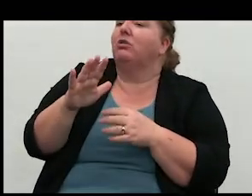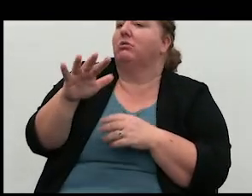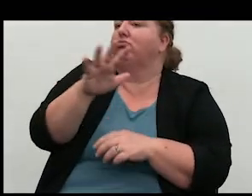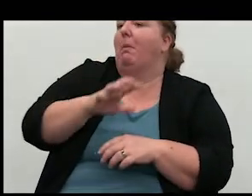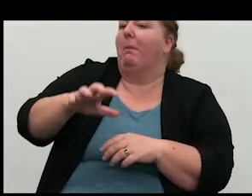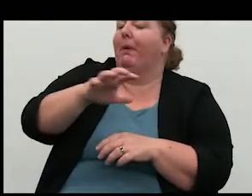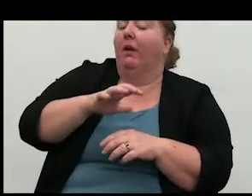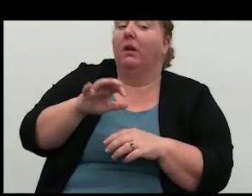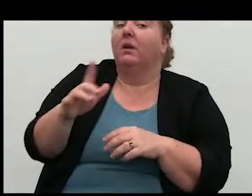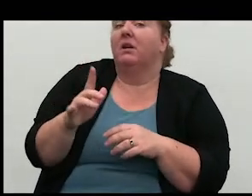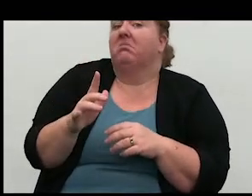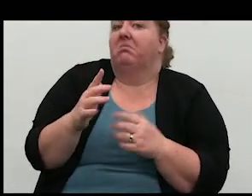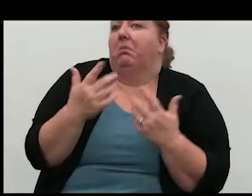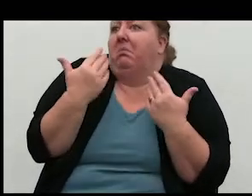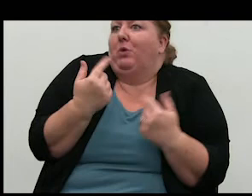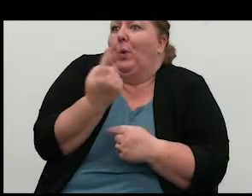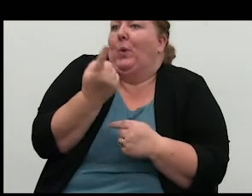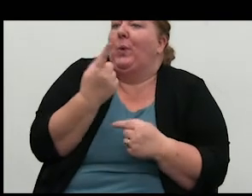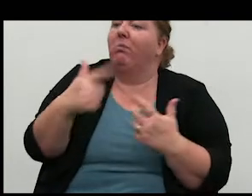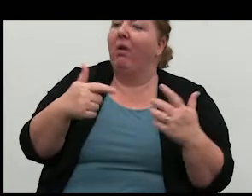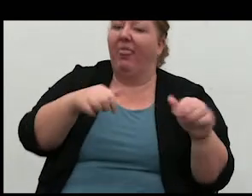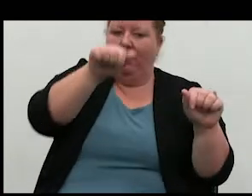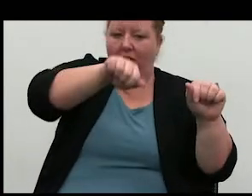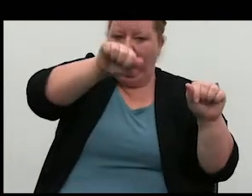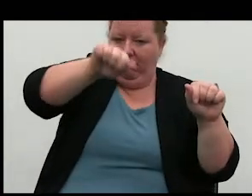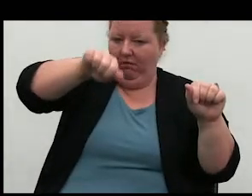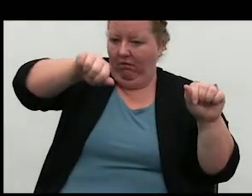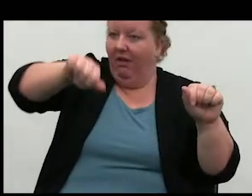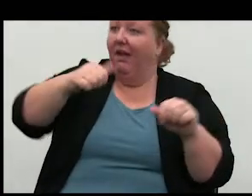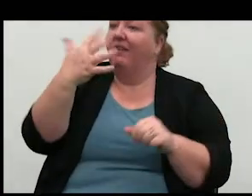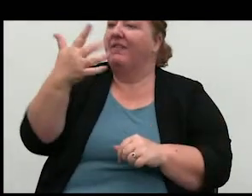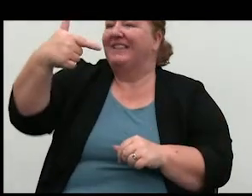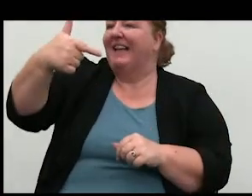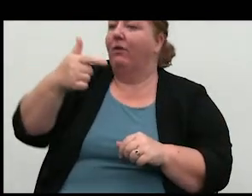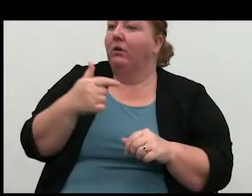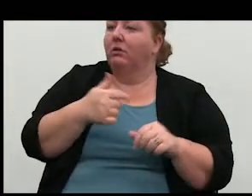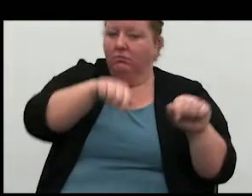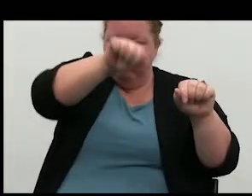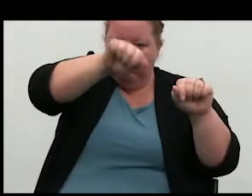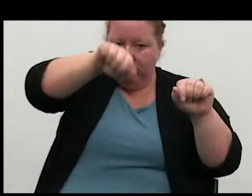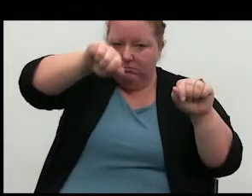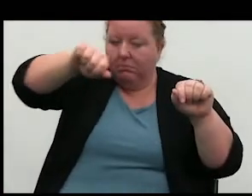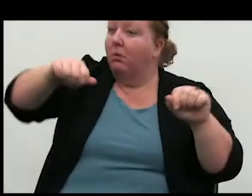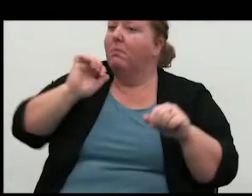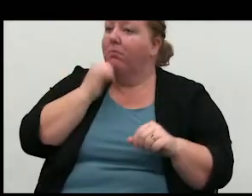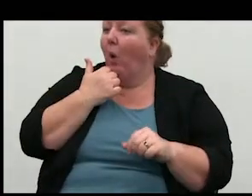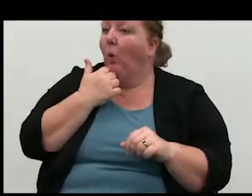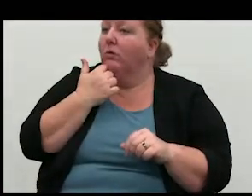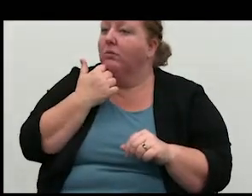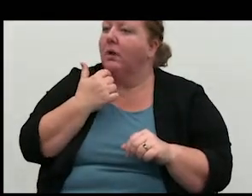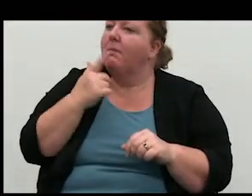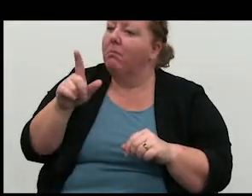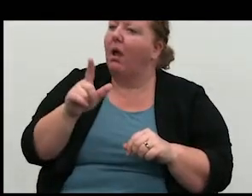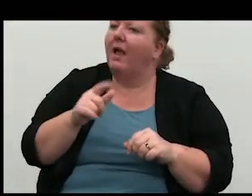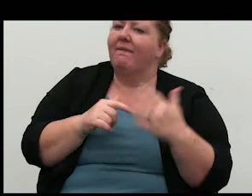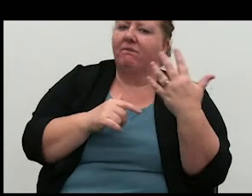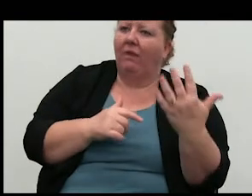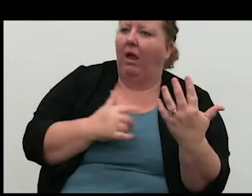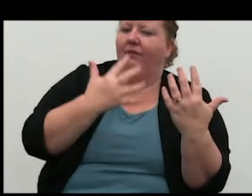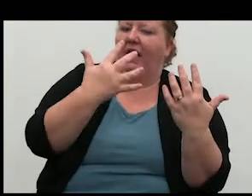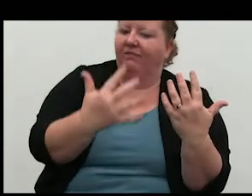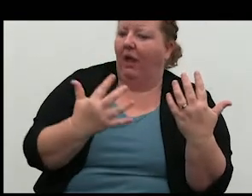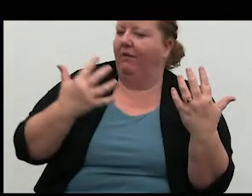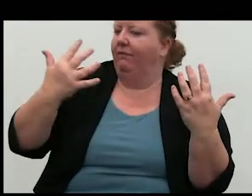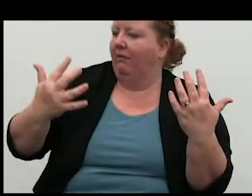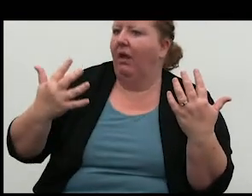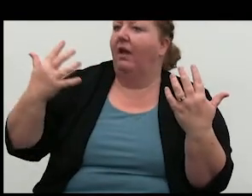maybe several people, carved 57 notches into this bone in groups of 5, the way that we